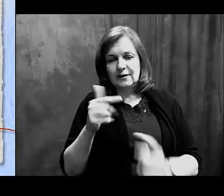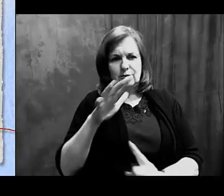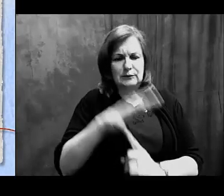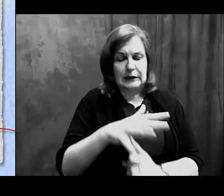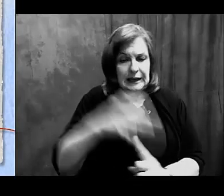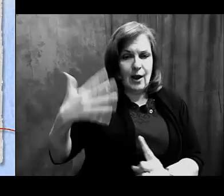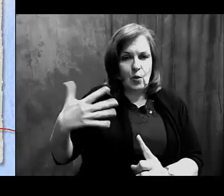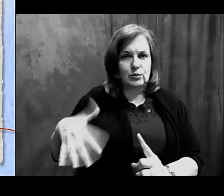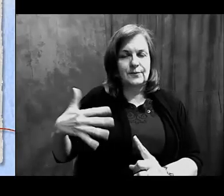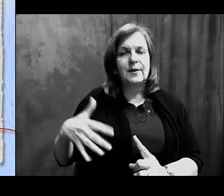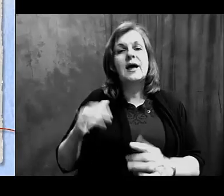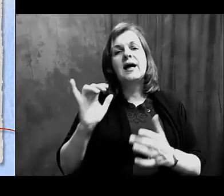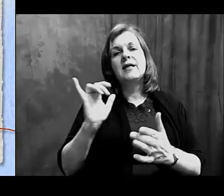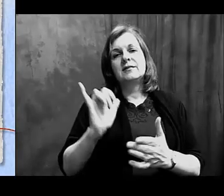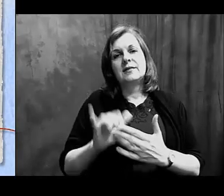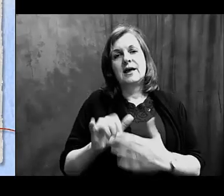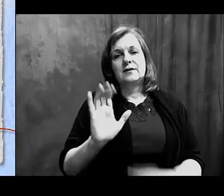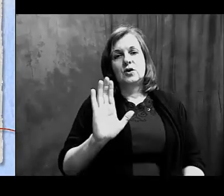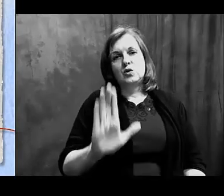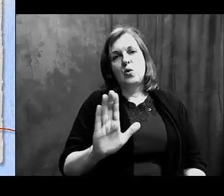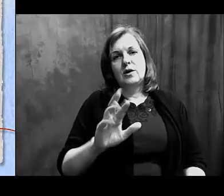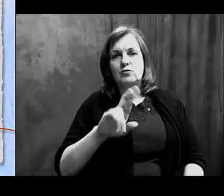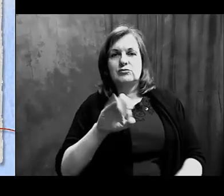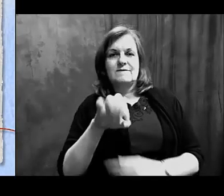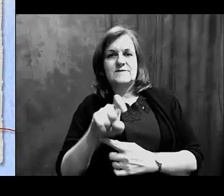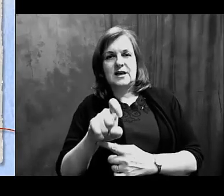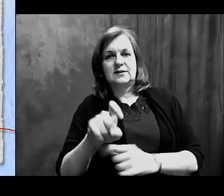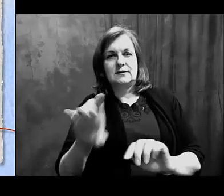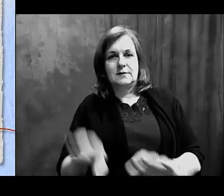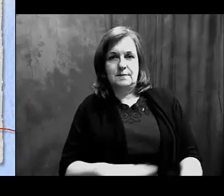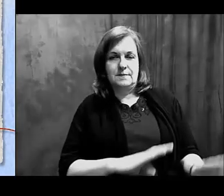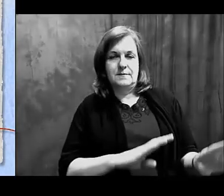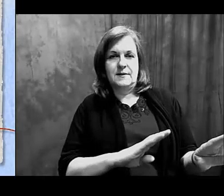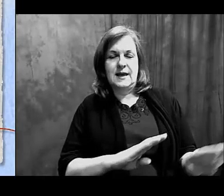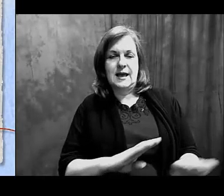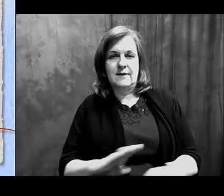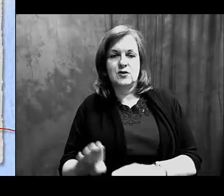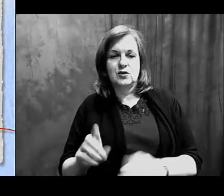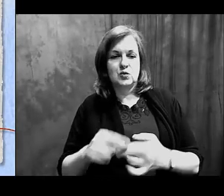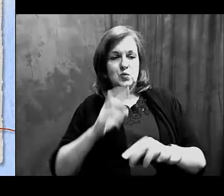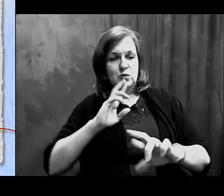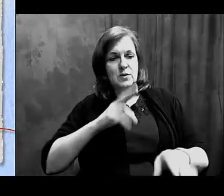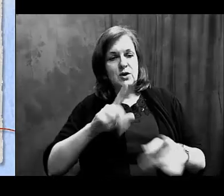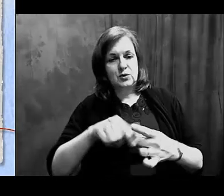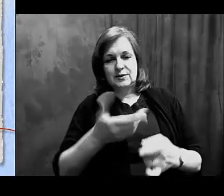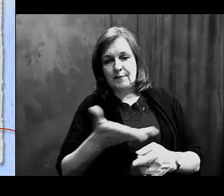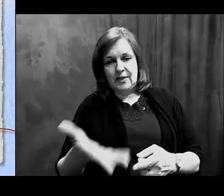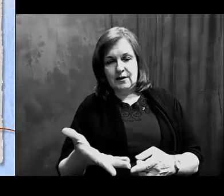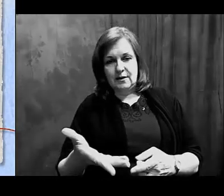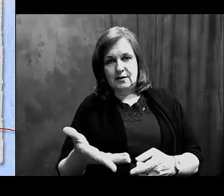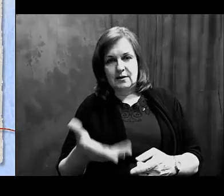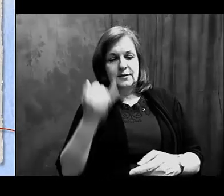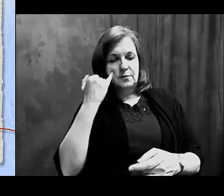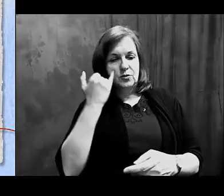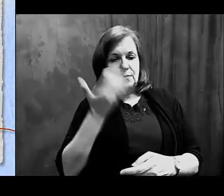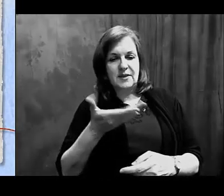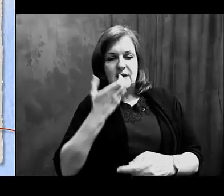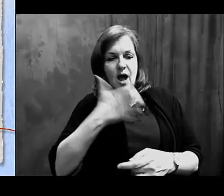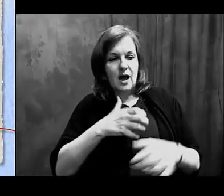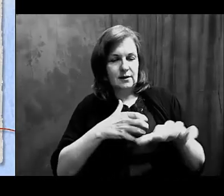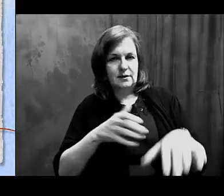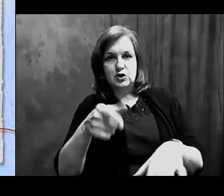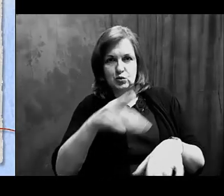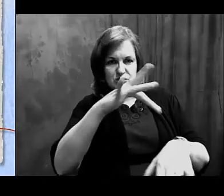Pretty quickly. That's your reflex behavior to a particular thing. You touch